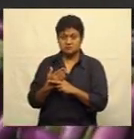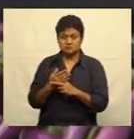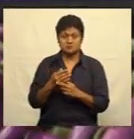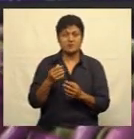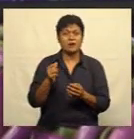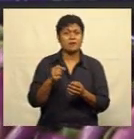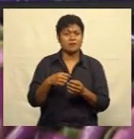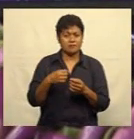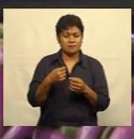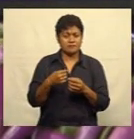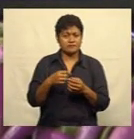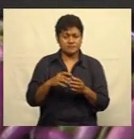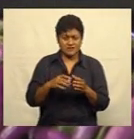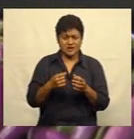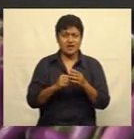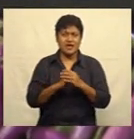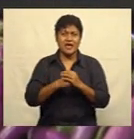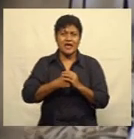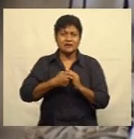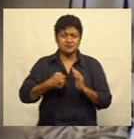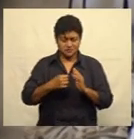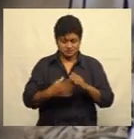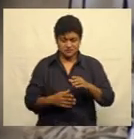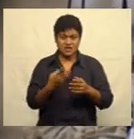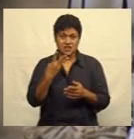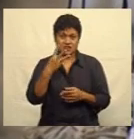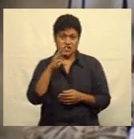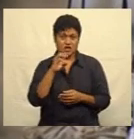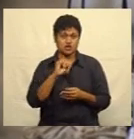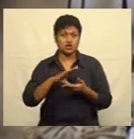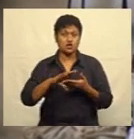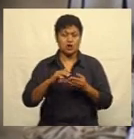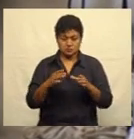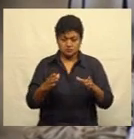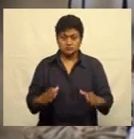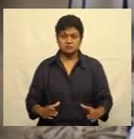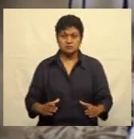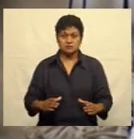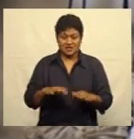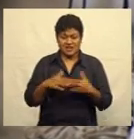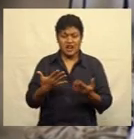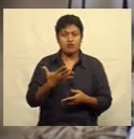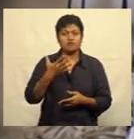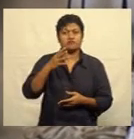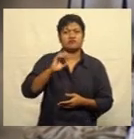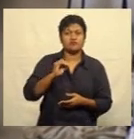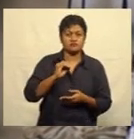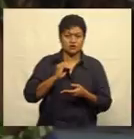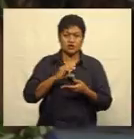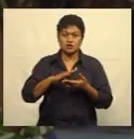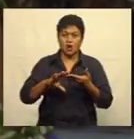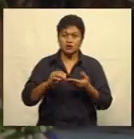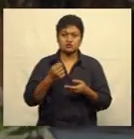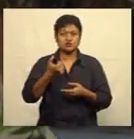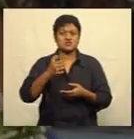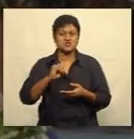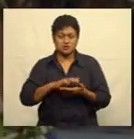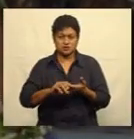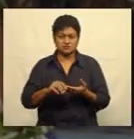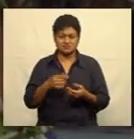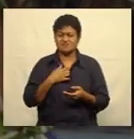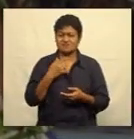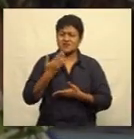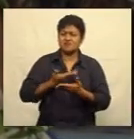eggplant was $30, but now it ranges from $50 to $60. I negotiate with them. They have to drop